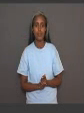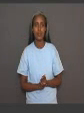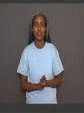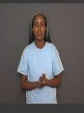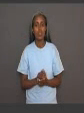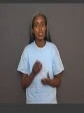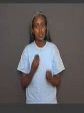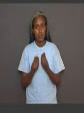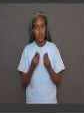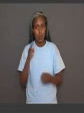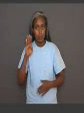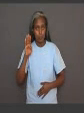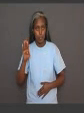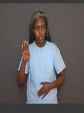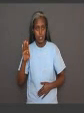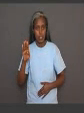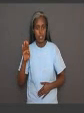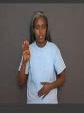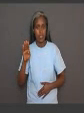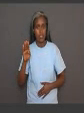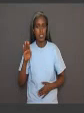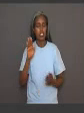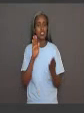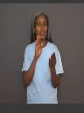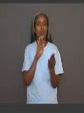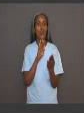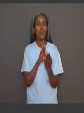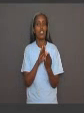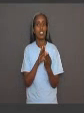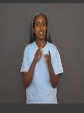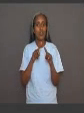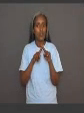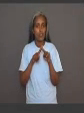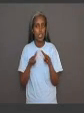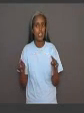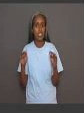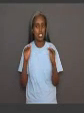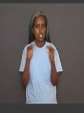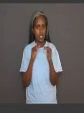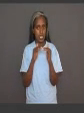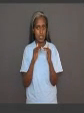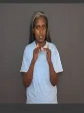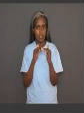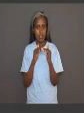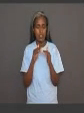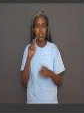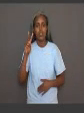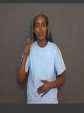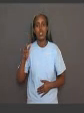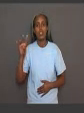For shop B, the coefficient of variation is